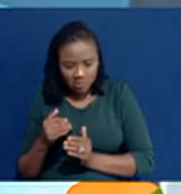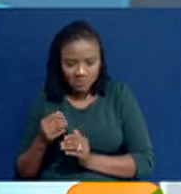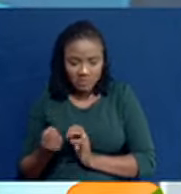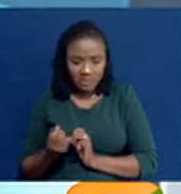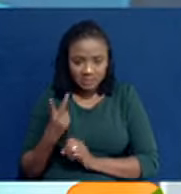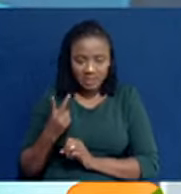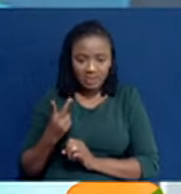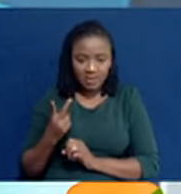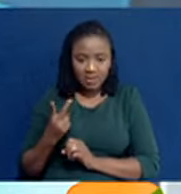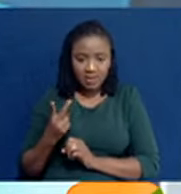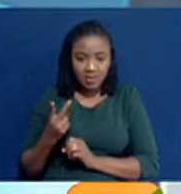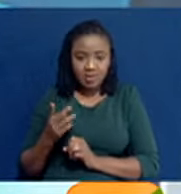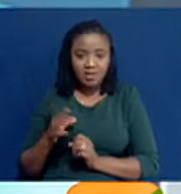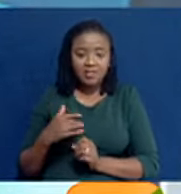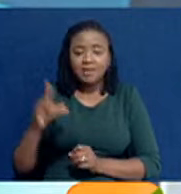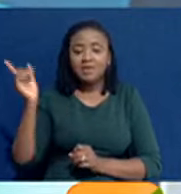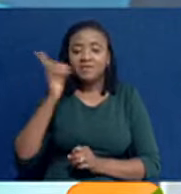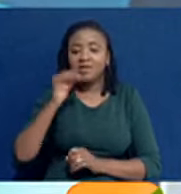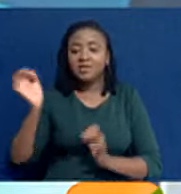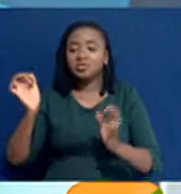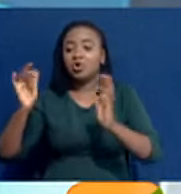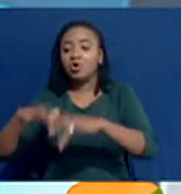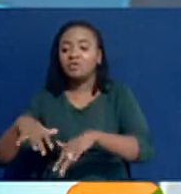I was coming from a conference,